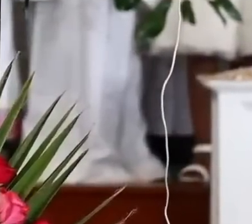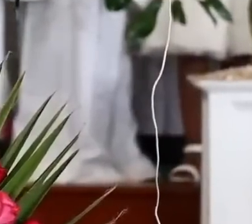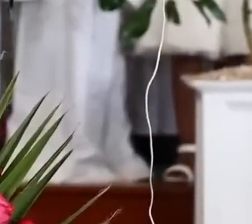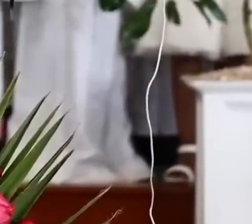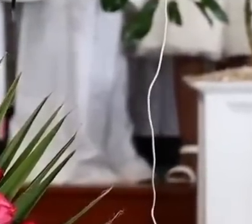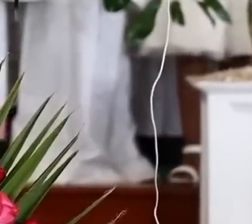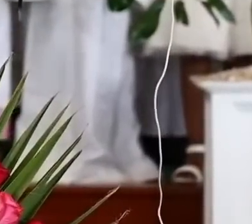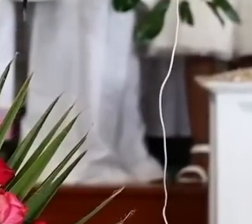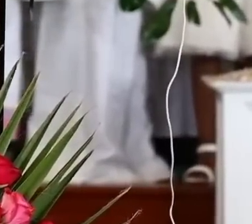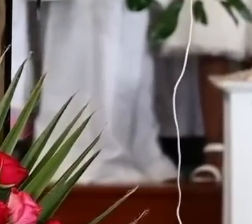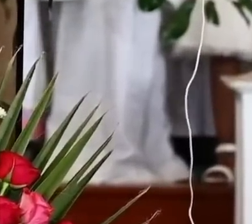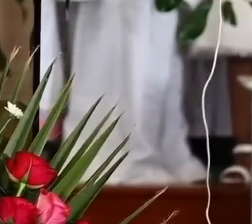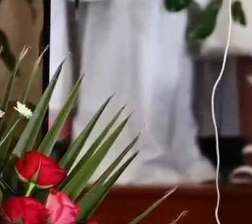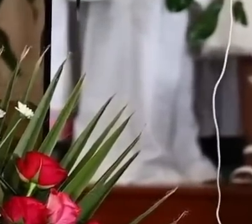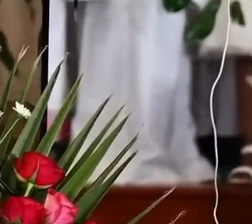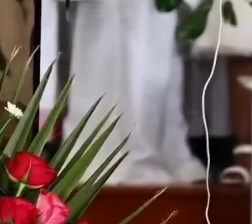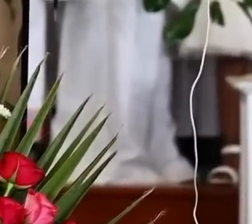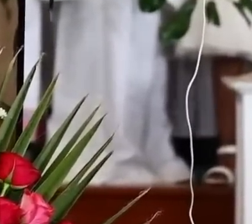come.